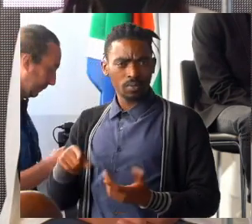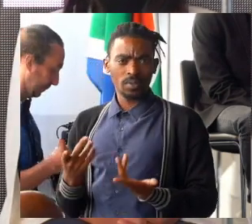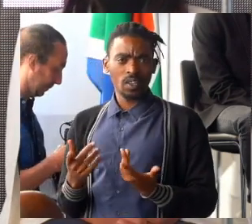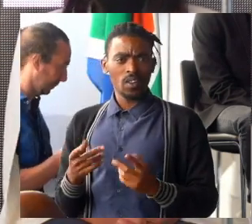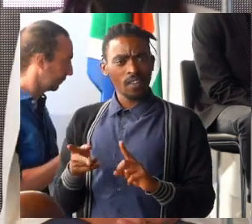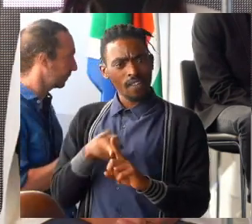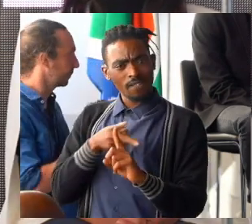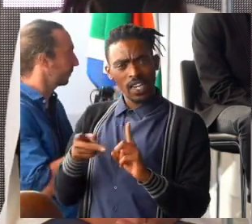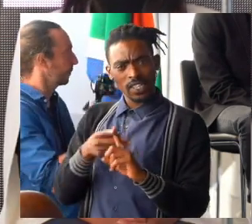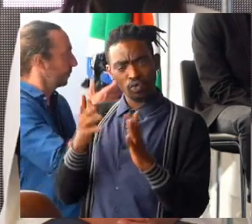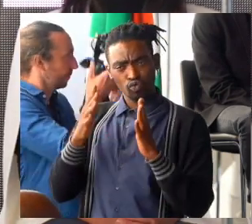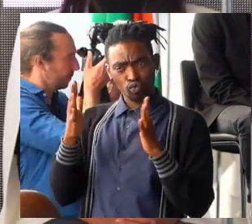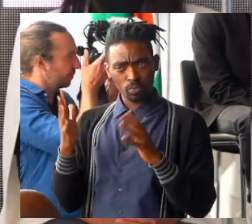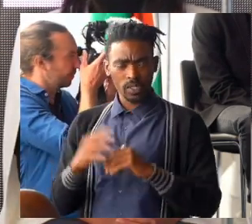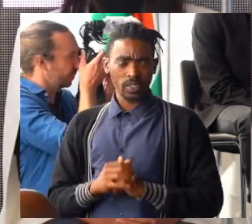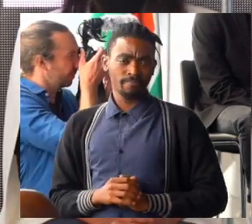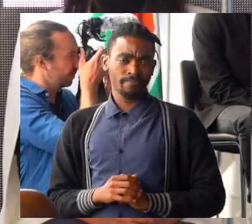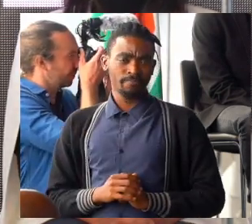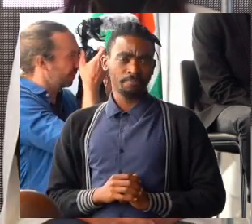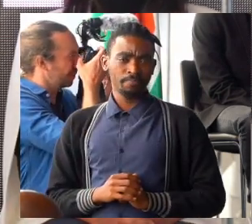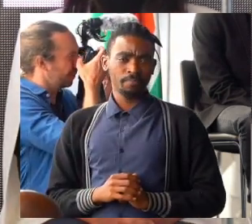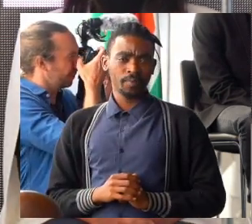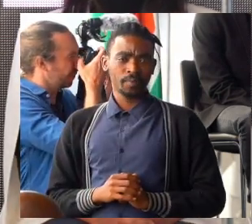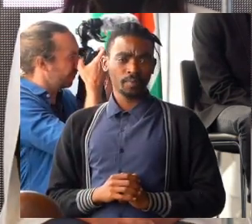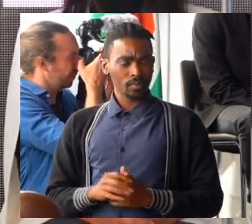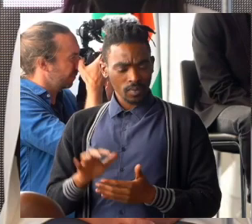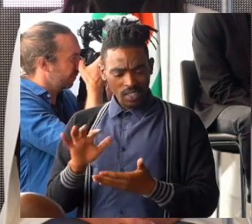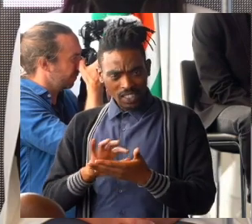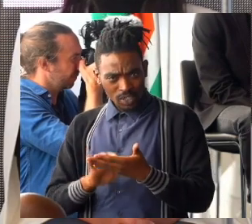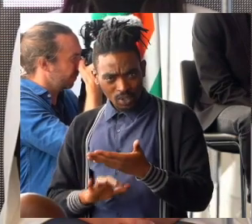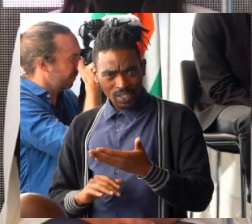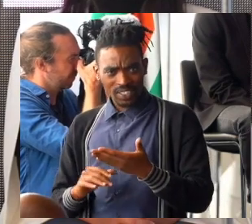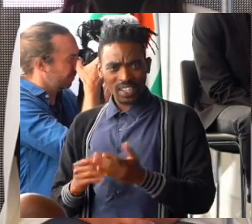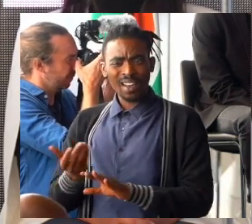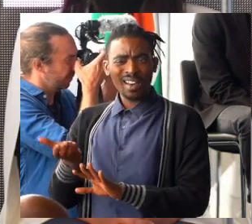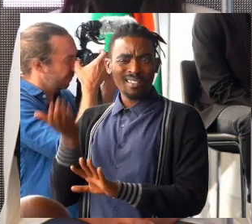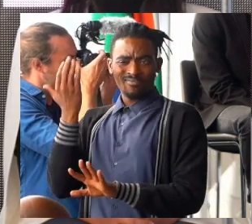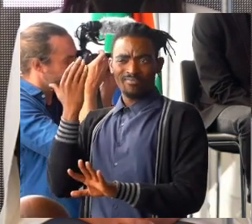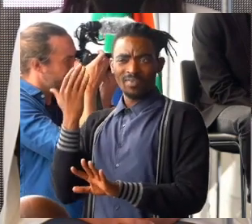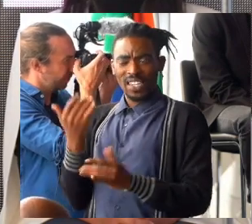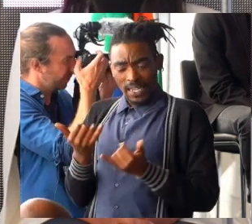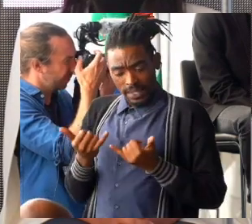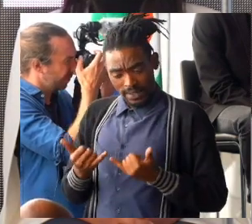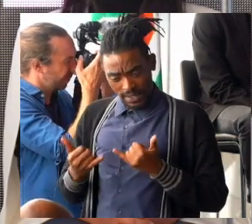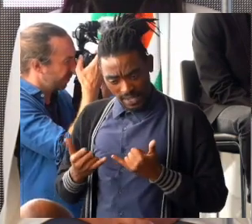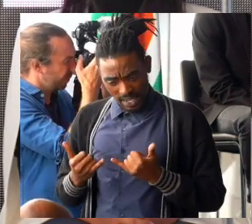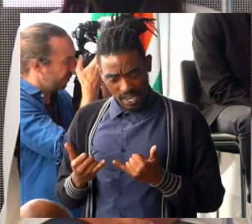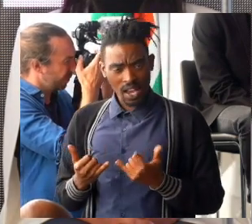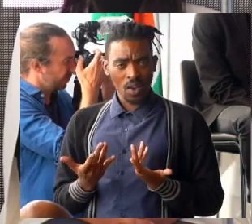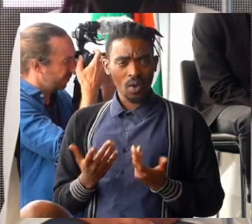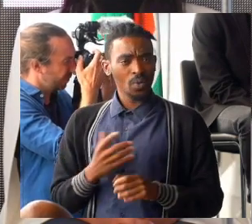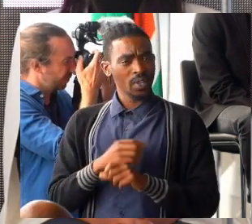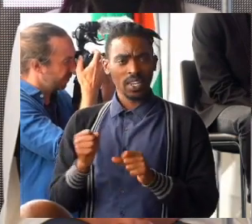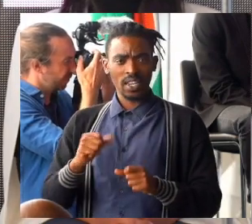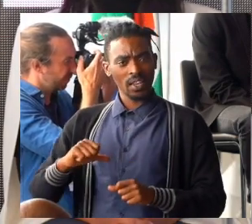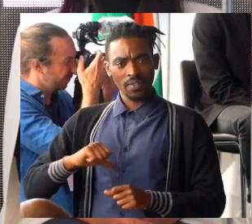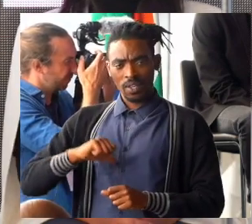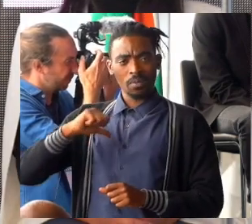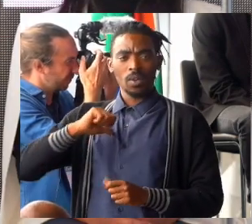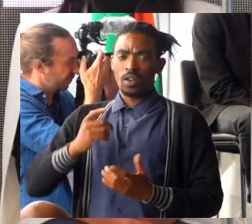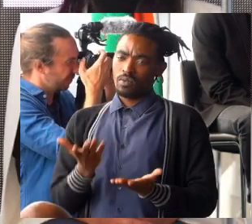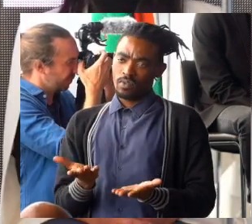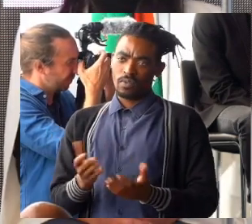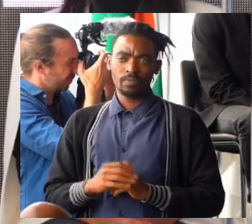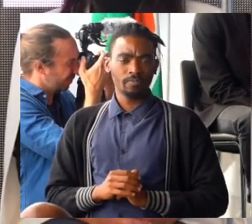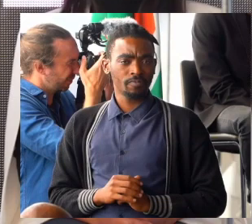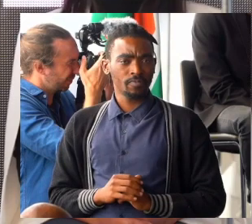violence. It is a story of past and present trauma they bear with dignity. It